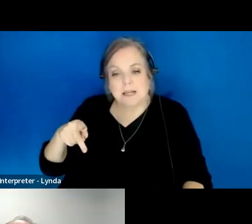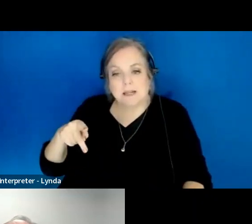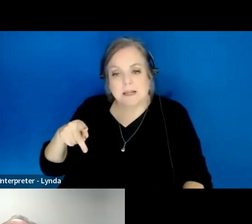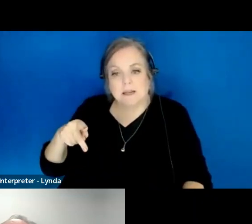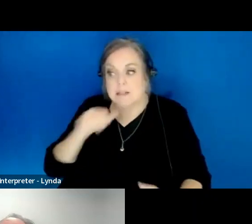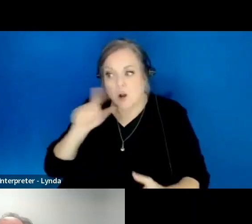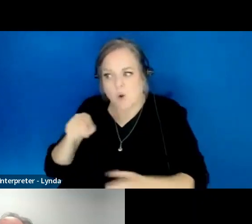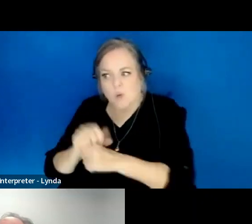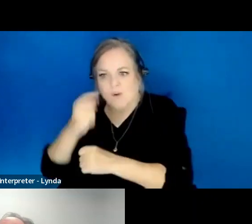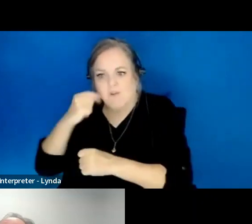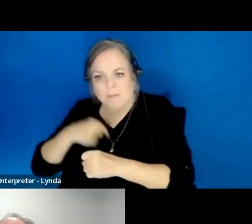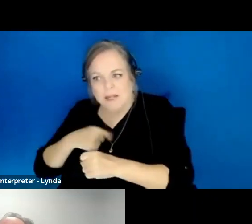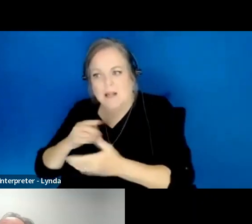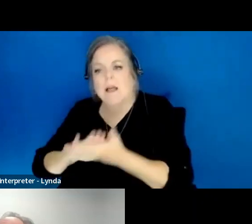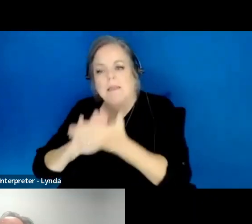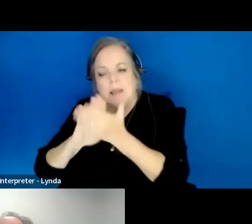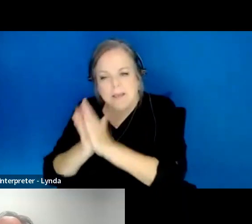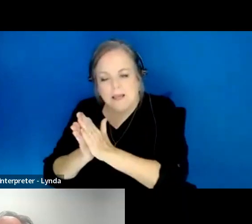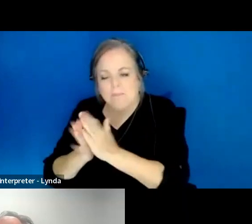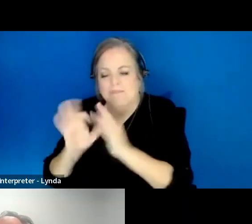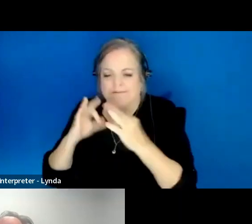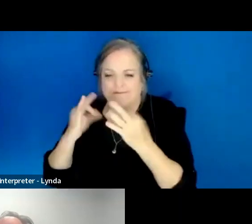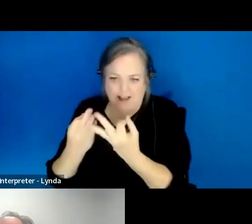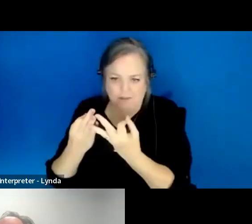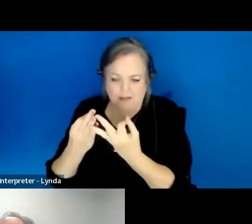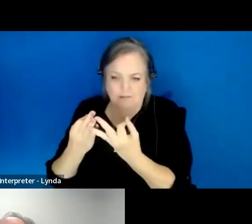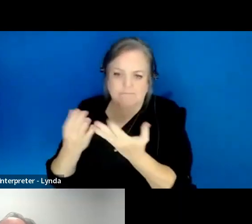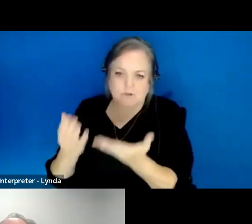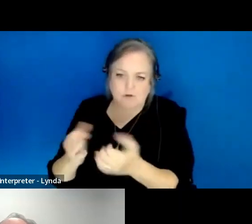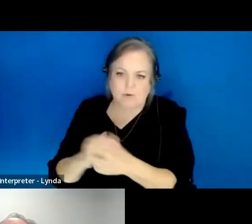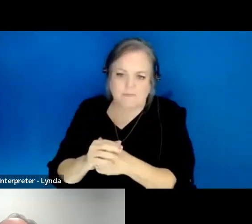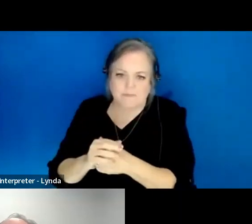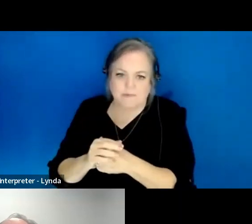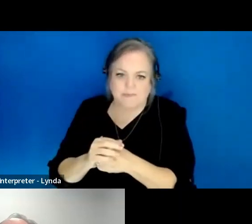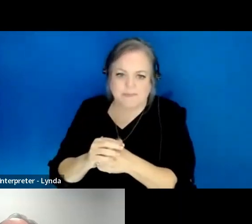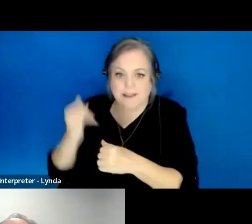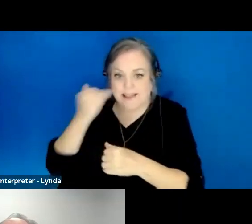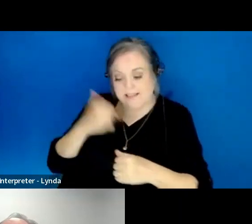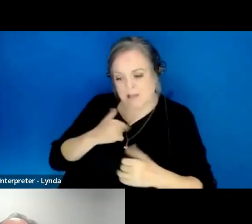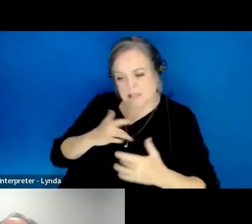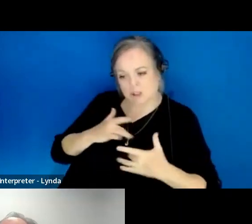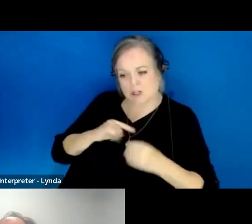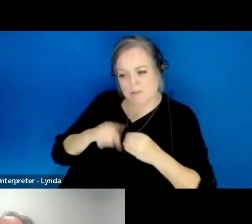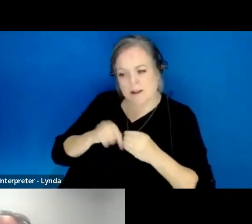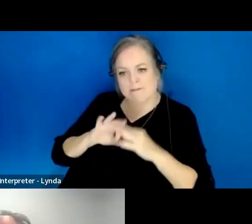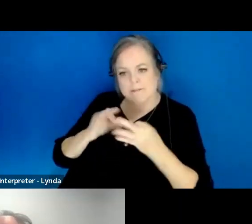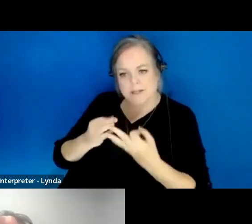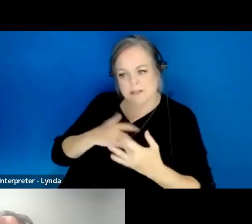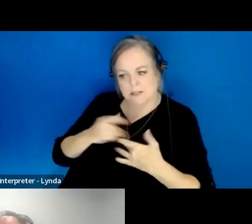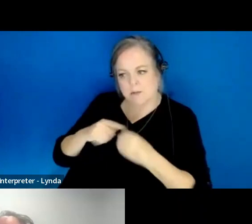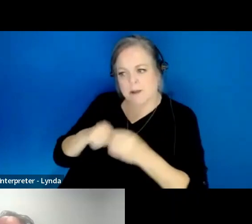work for me, they become my family. So if I care about family, I care about them